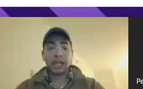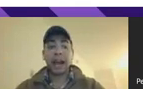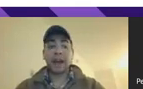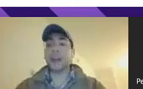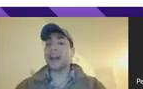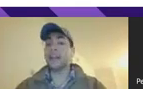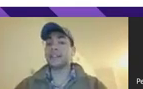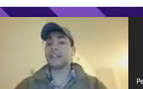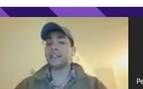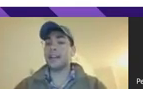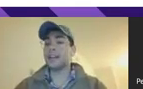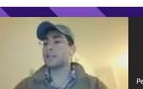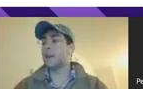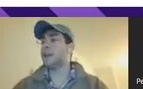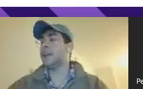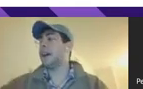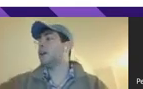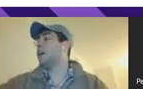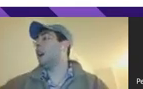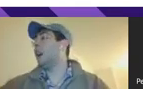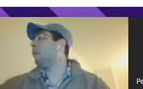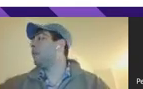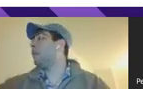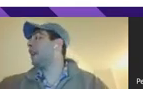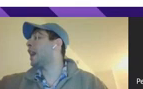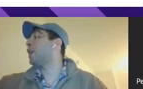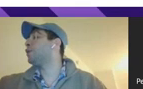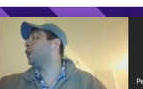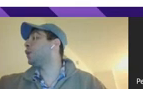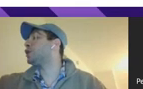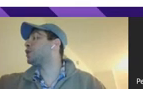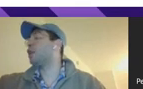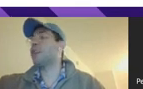the hand. Yeah, that is. I mean, yeah.